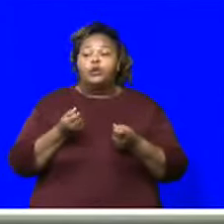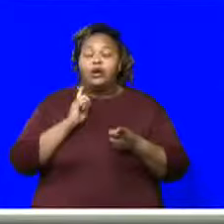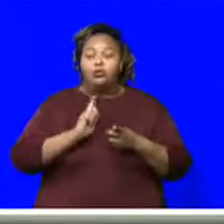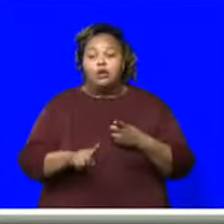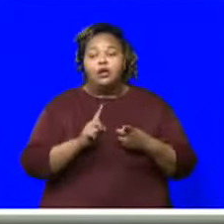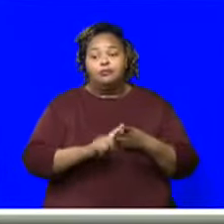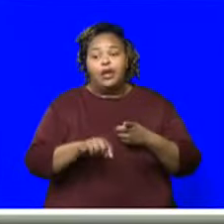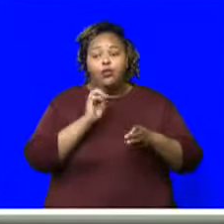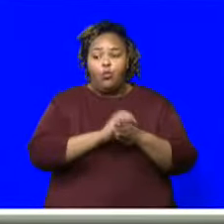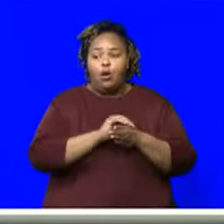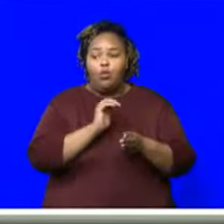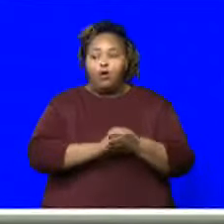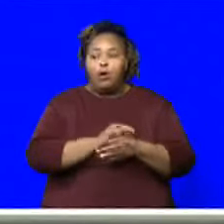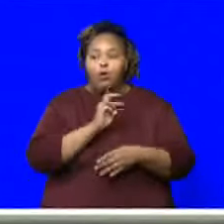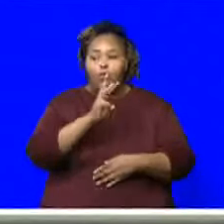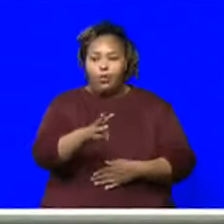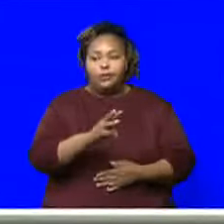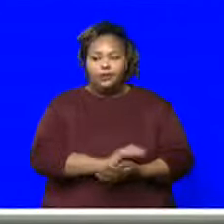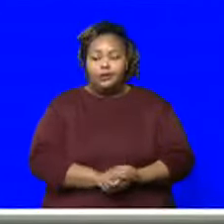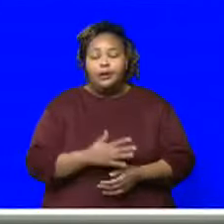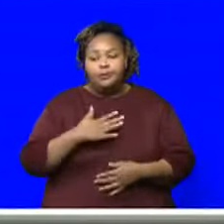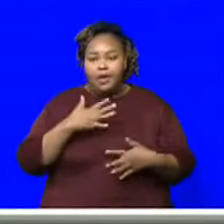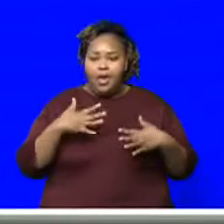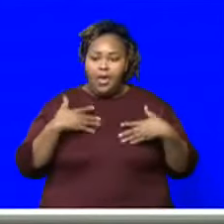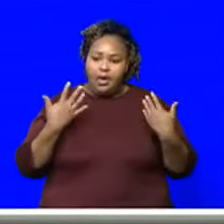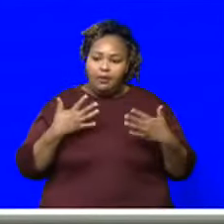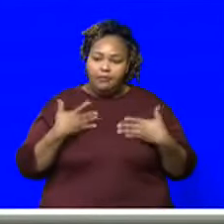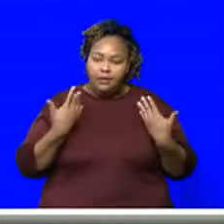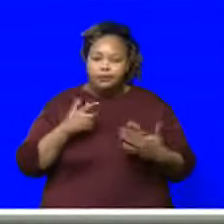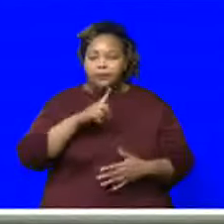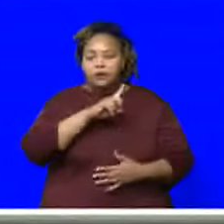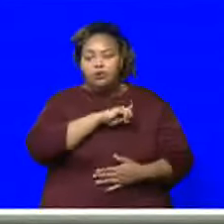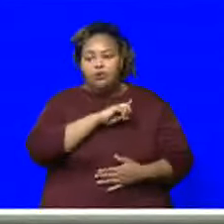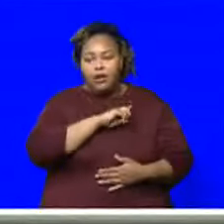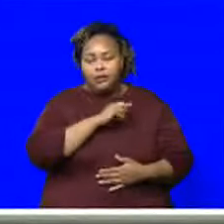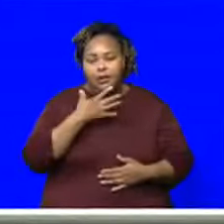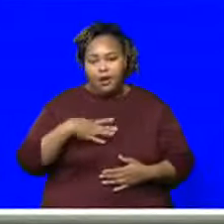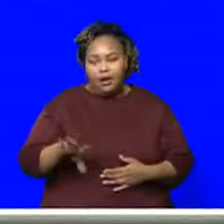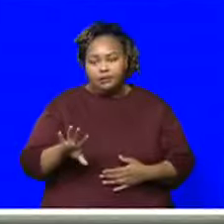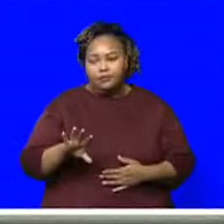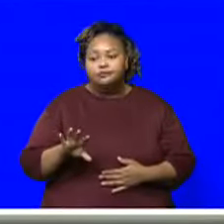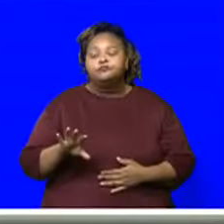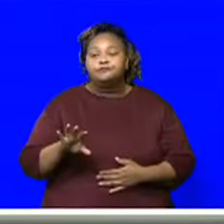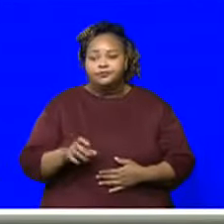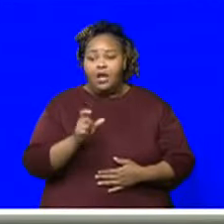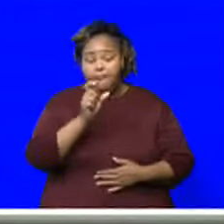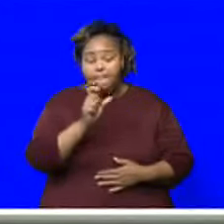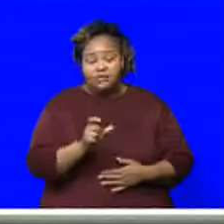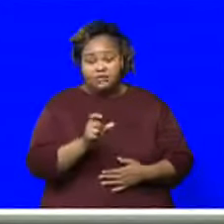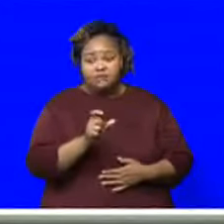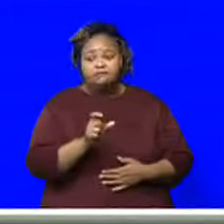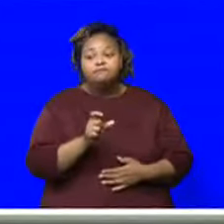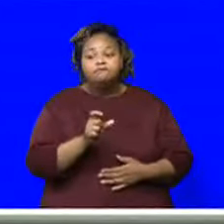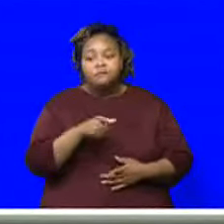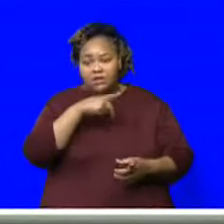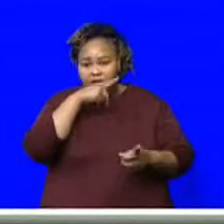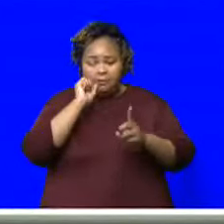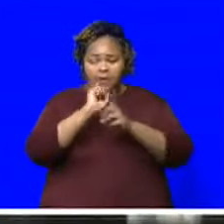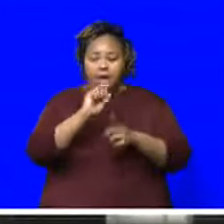As mentioned, I'm happy that I'll be having someone next to me assisting me, being Nhlanhla